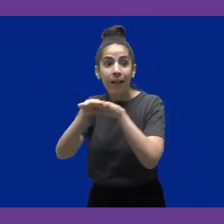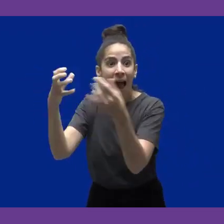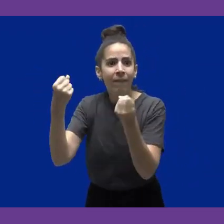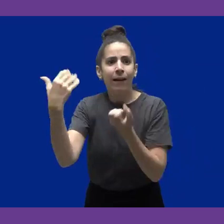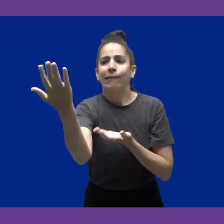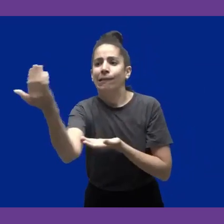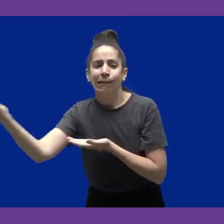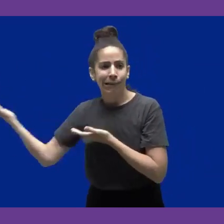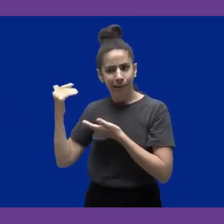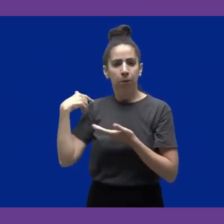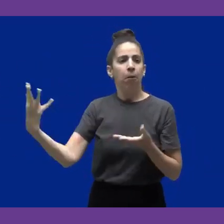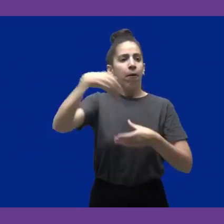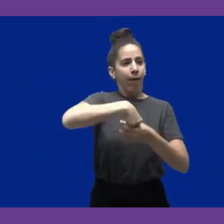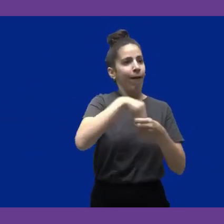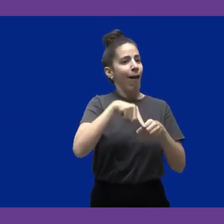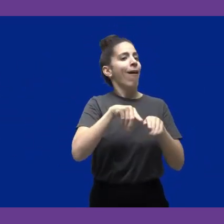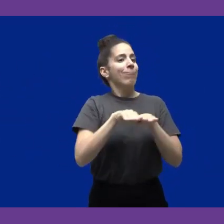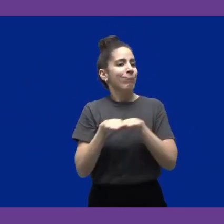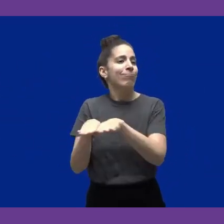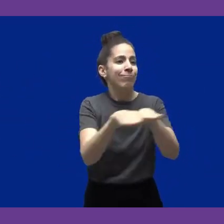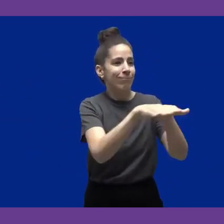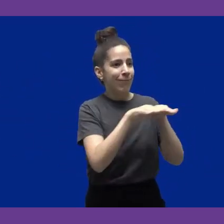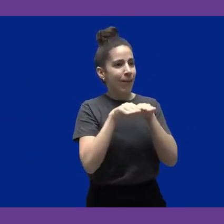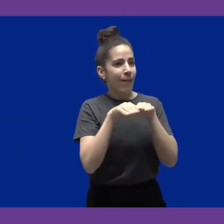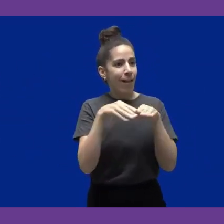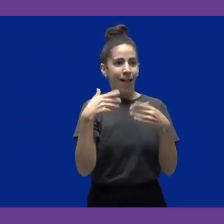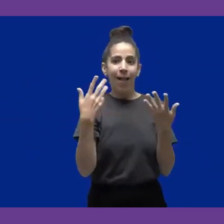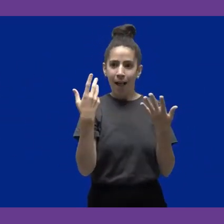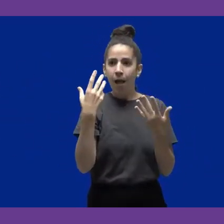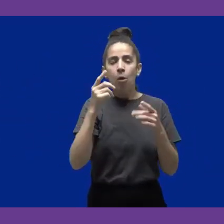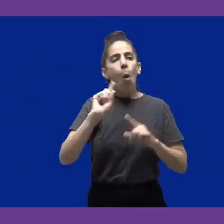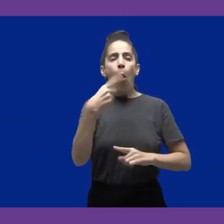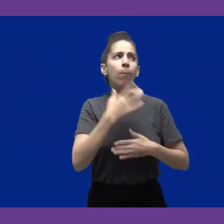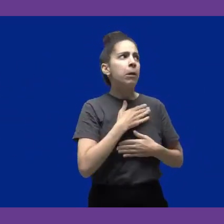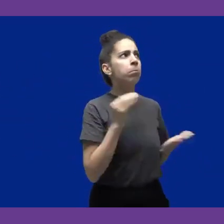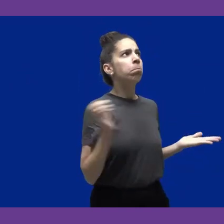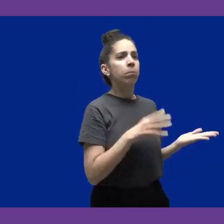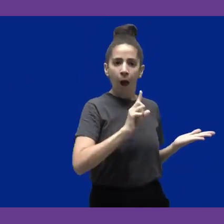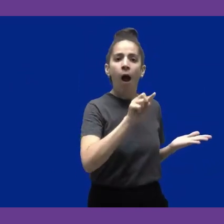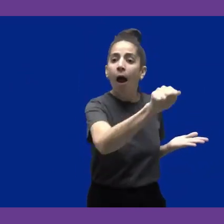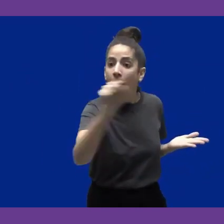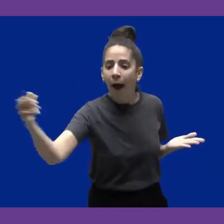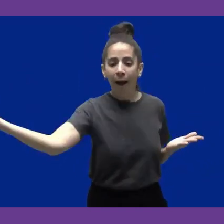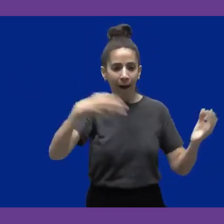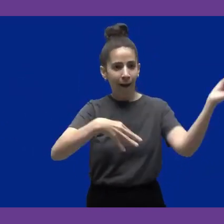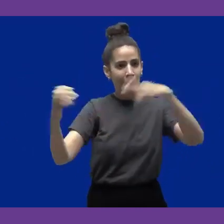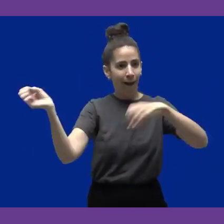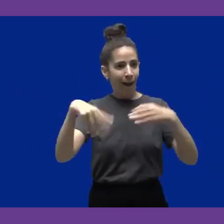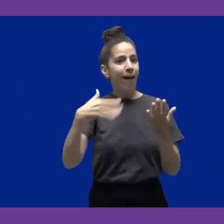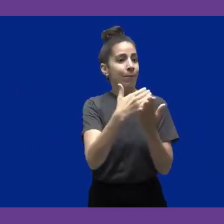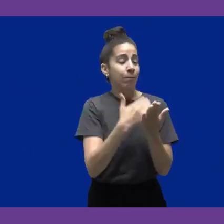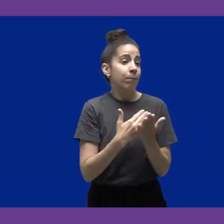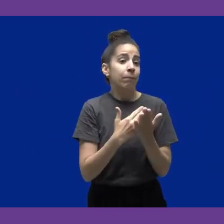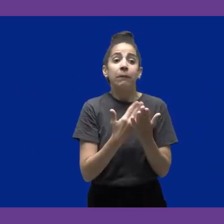a good mix of all the relevant stakeholders. For example, in Spain, in the National Mirror Committee of those standards,